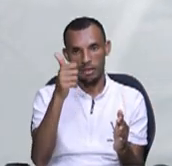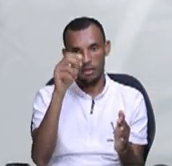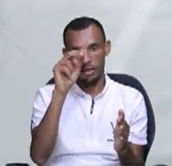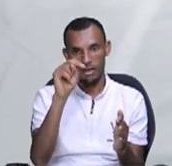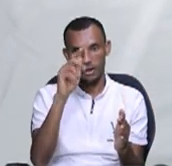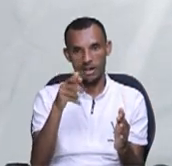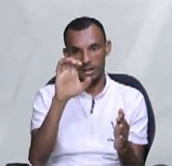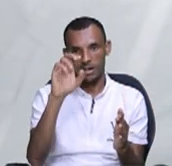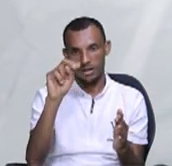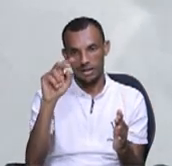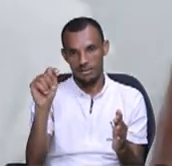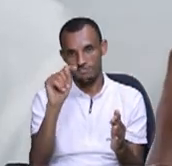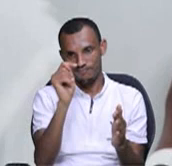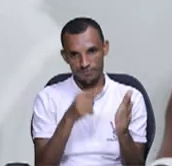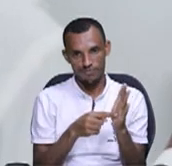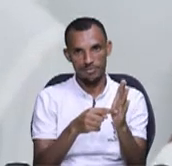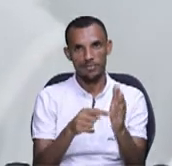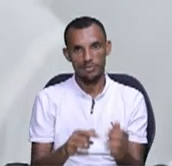tangent function.